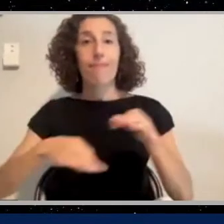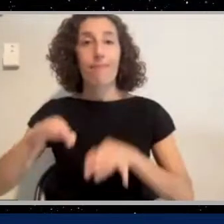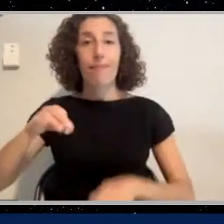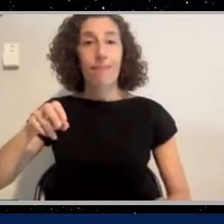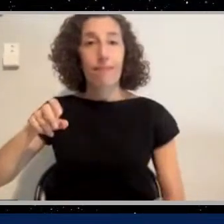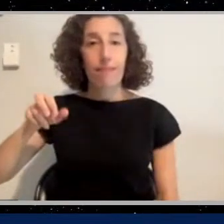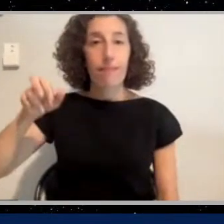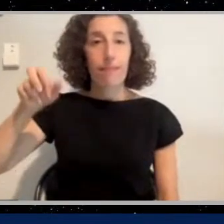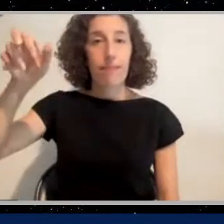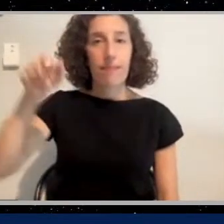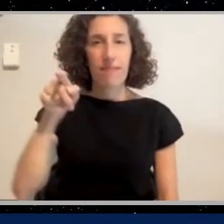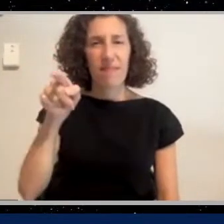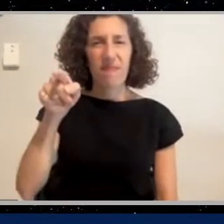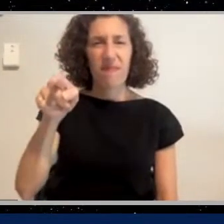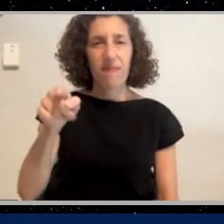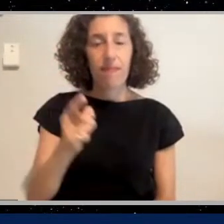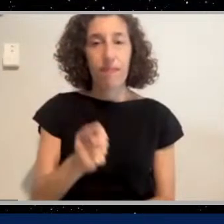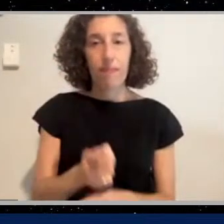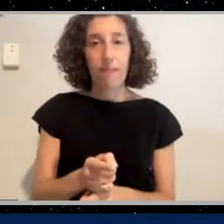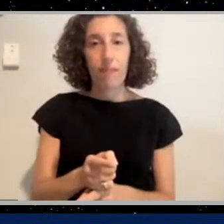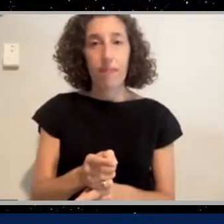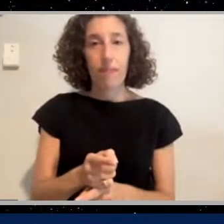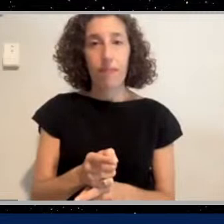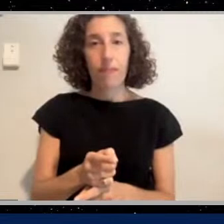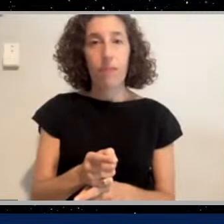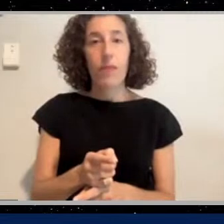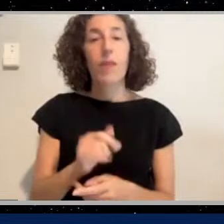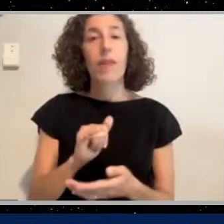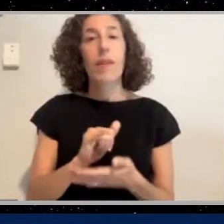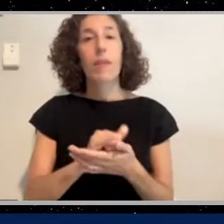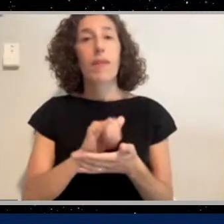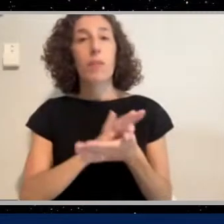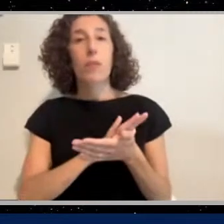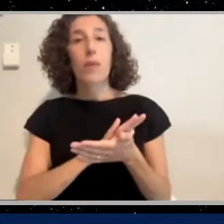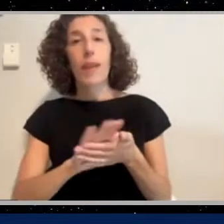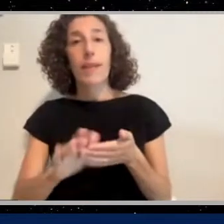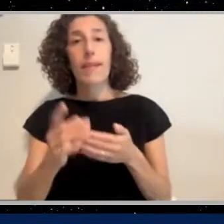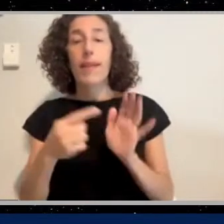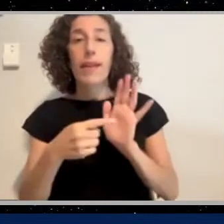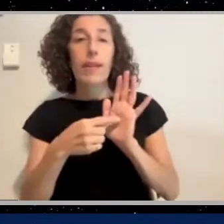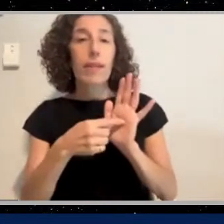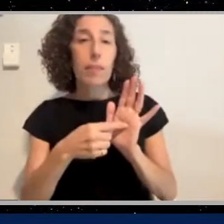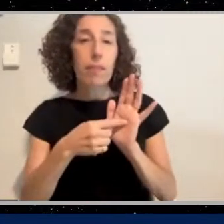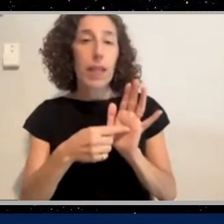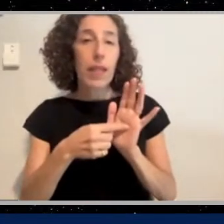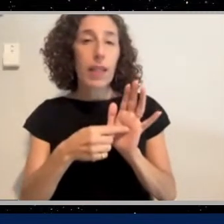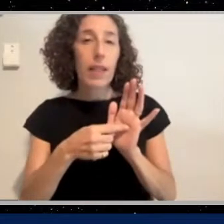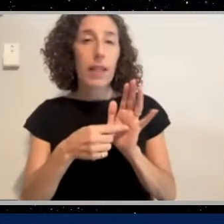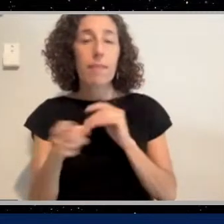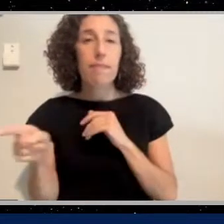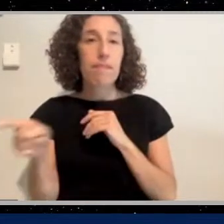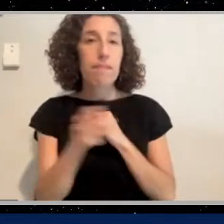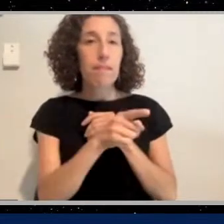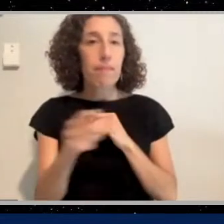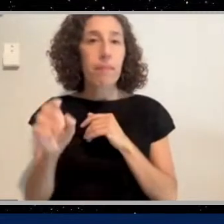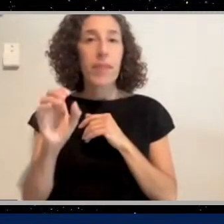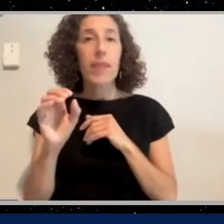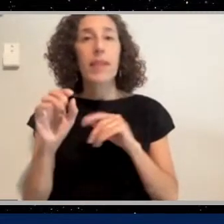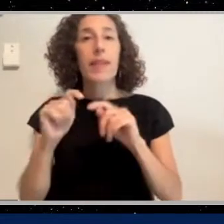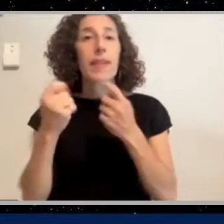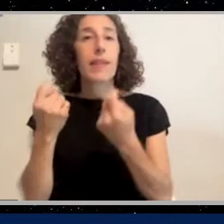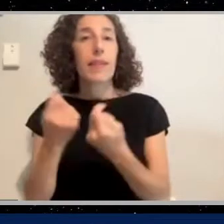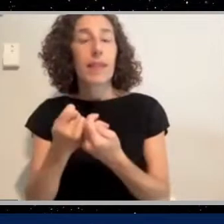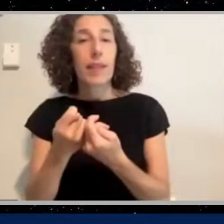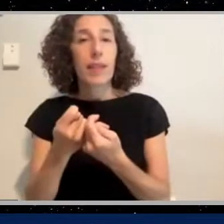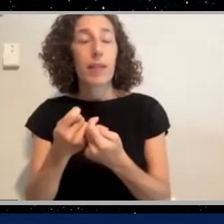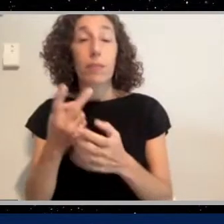But it was really well thought out. And again, the huge props to the Zero G team as well as the AstroAccess